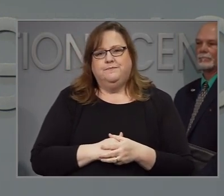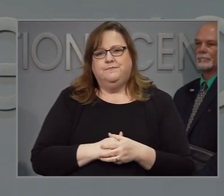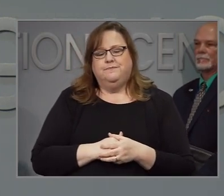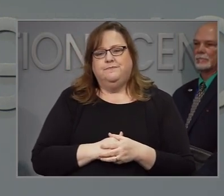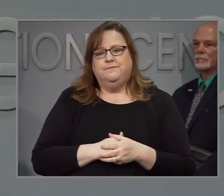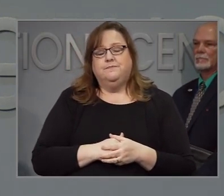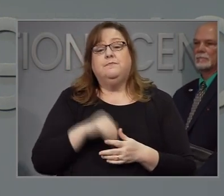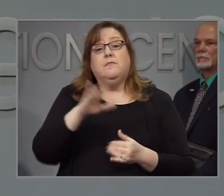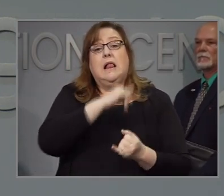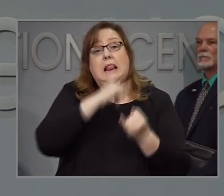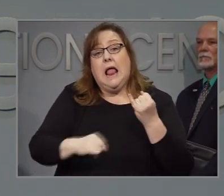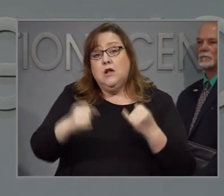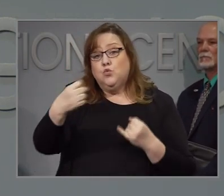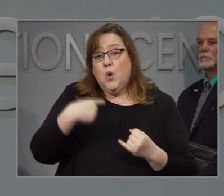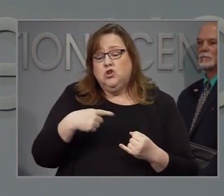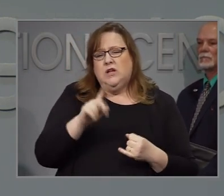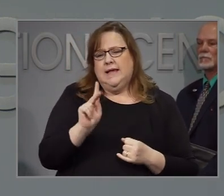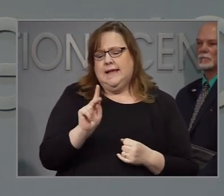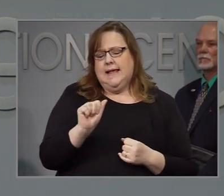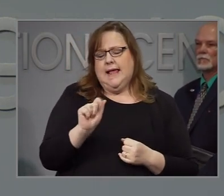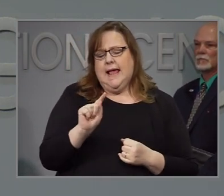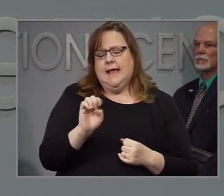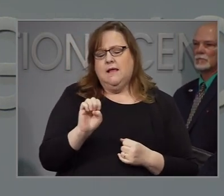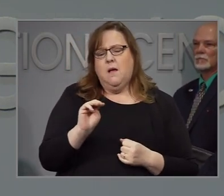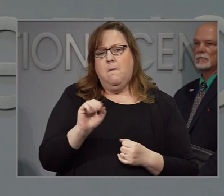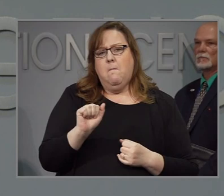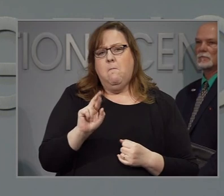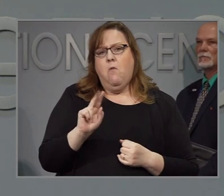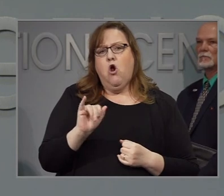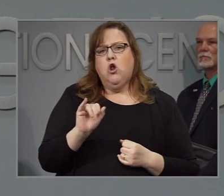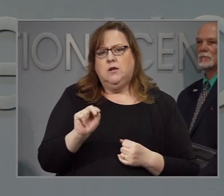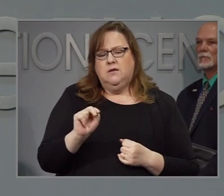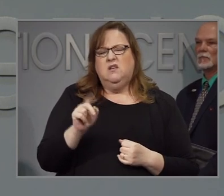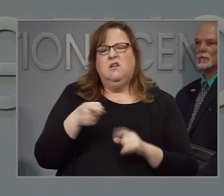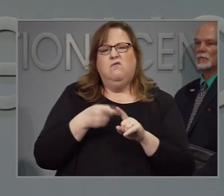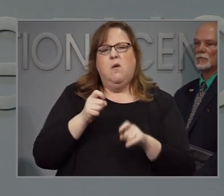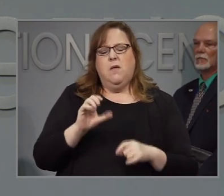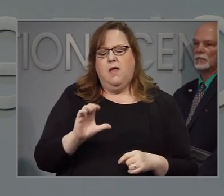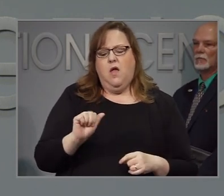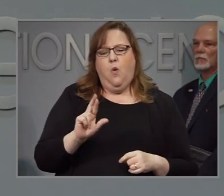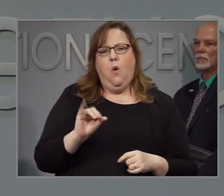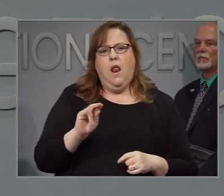Our last question today will be from Kate Martin with Carolina Public Press.